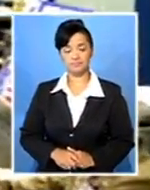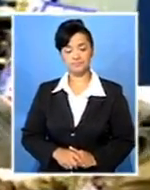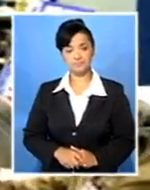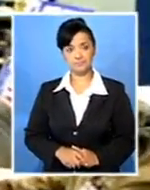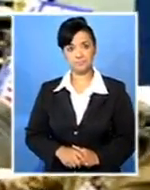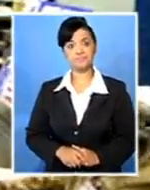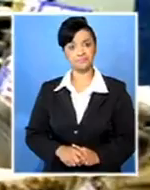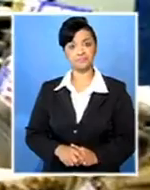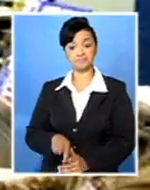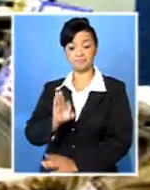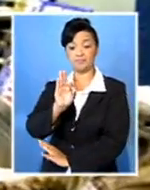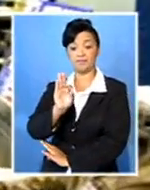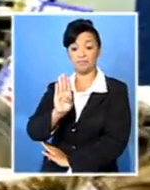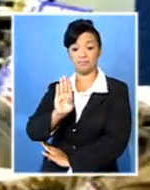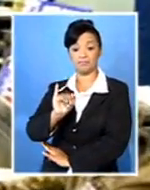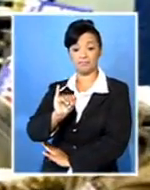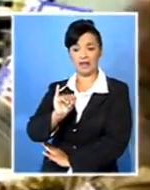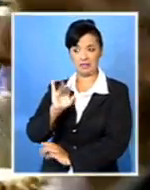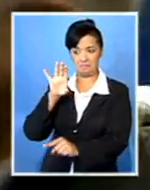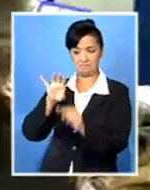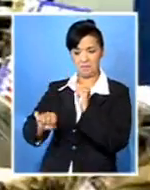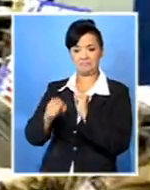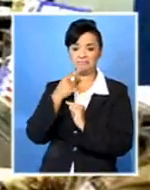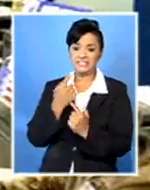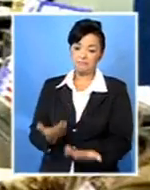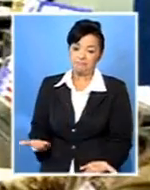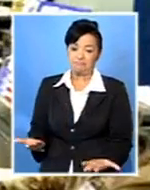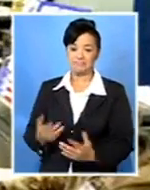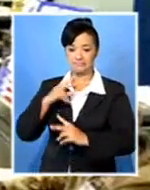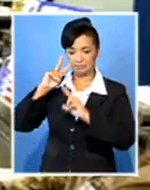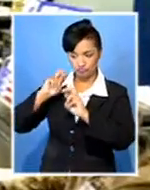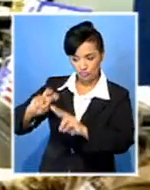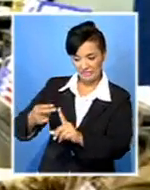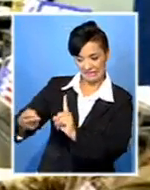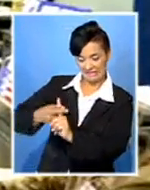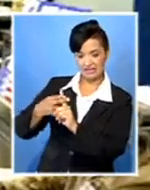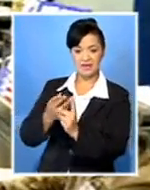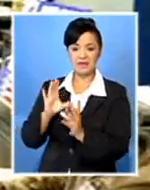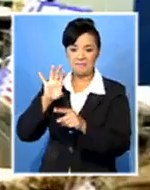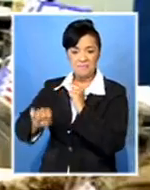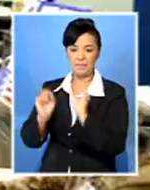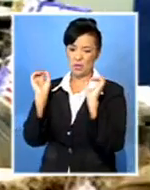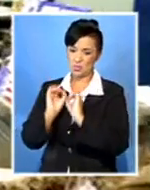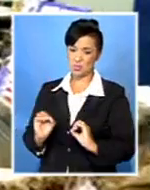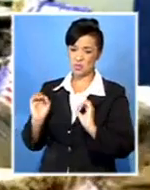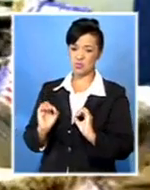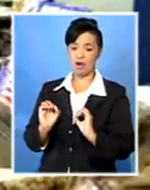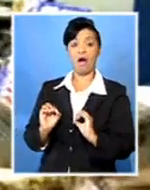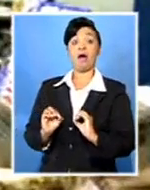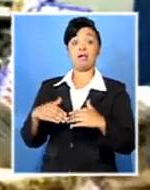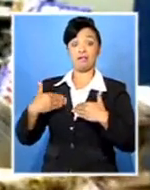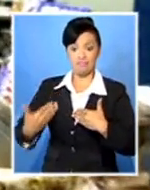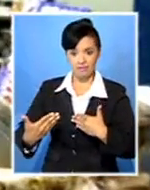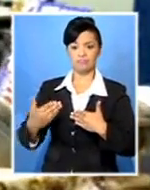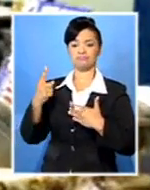Well, after the FBI announcement that they had found no criminality after reopening their investigation into Hillary Clinton, we saw the markets